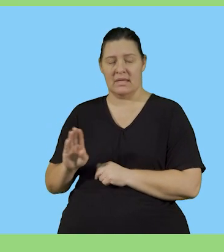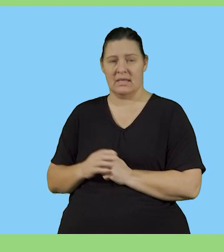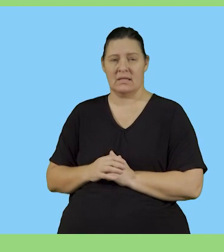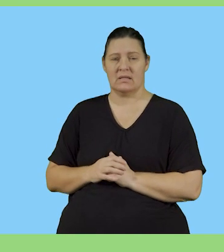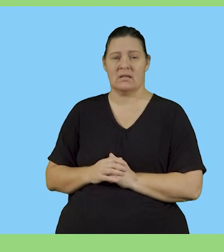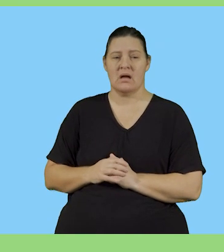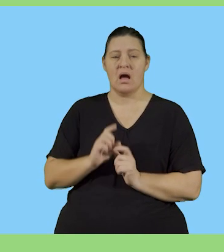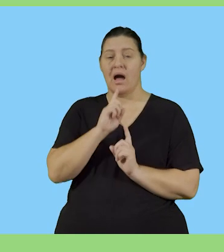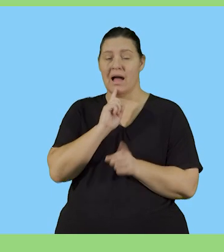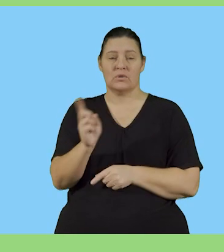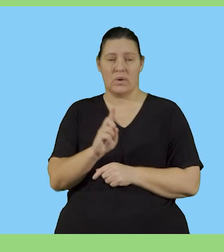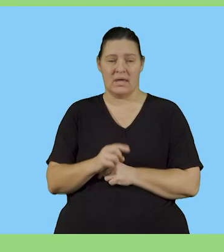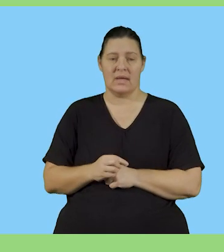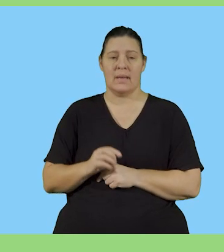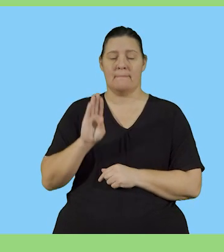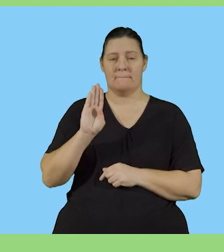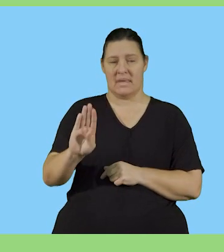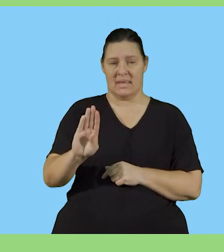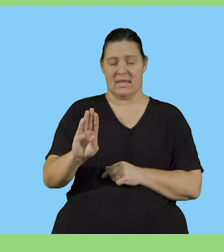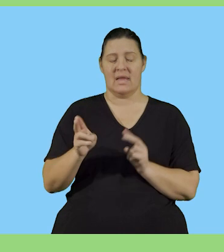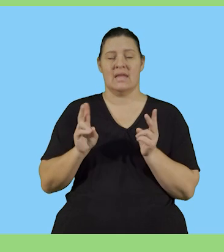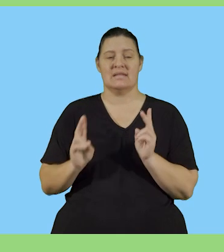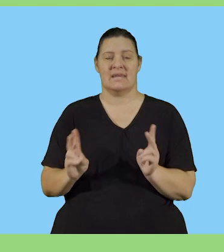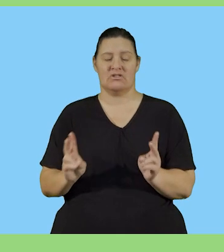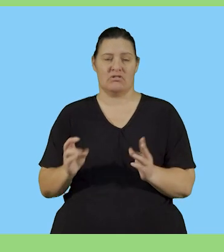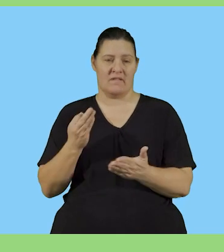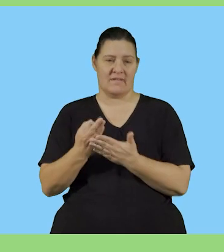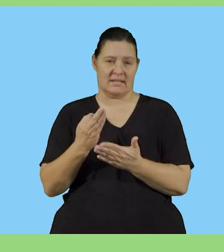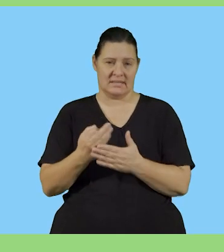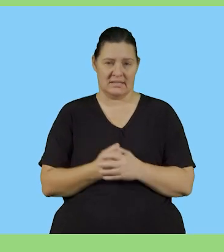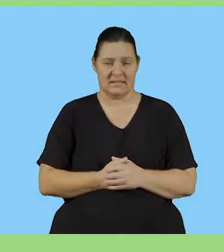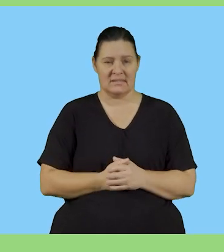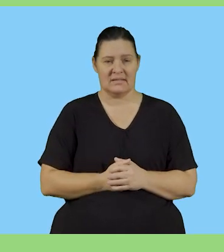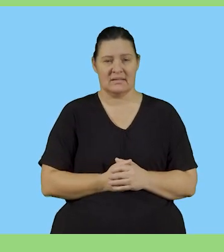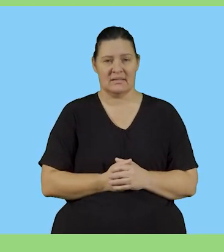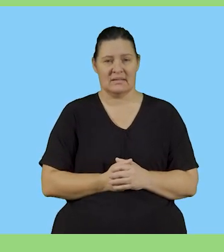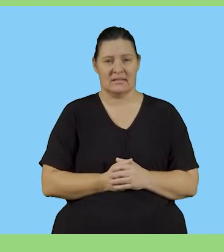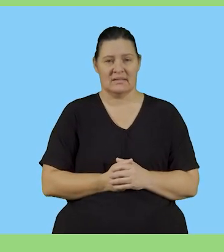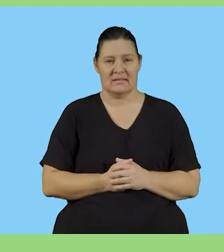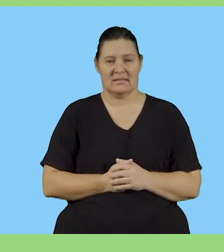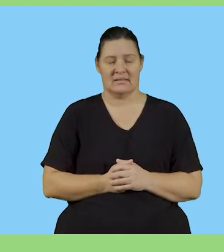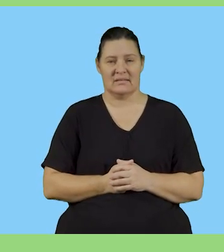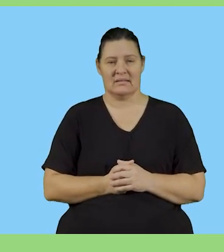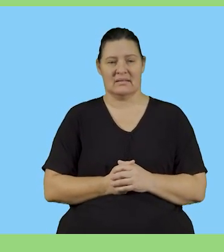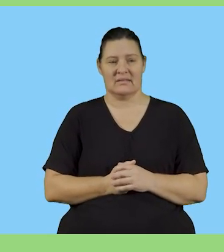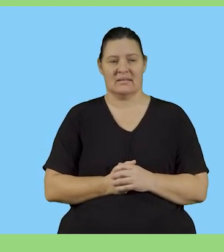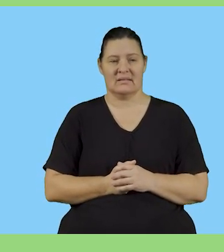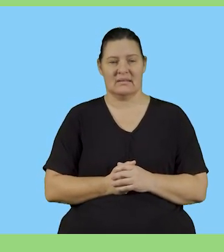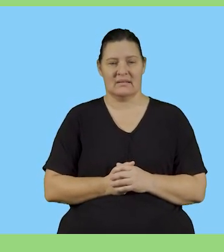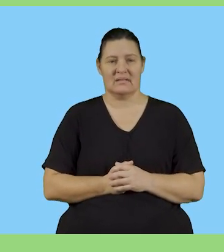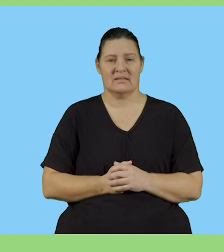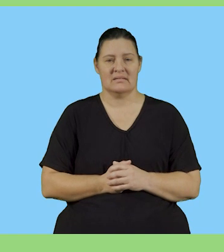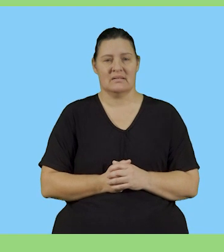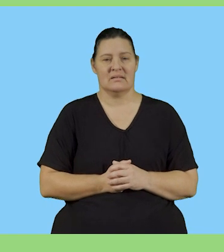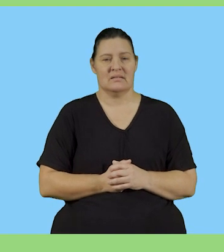B, our answer there would be B. Excuse the pun.